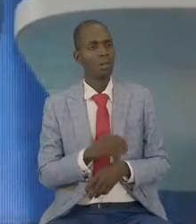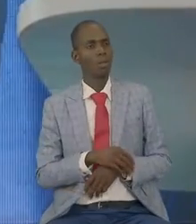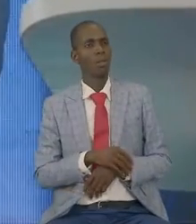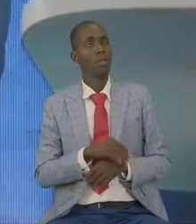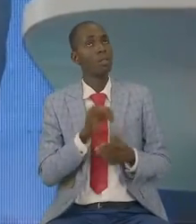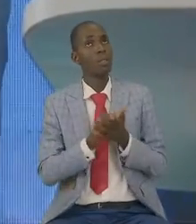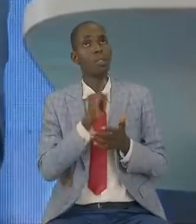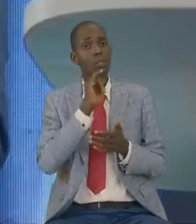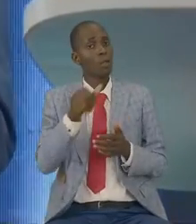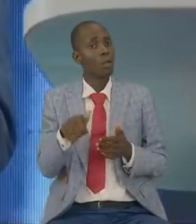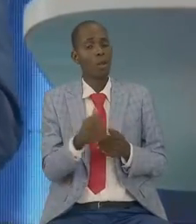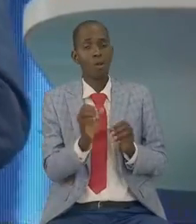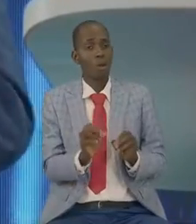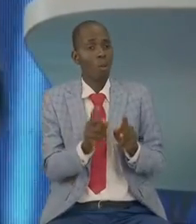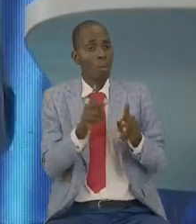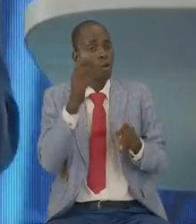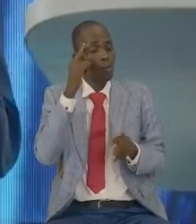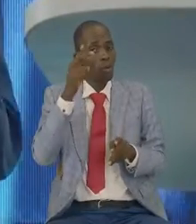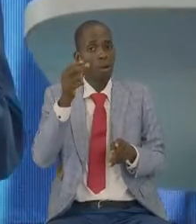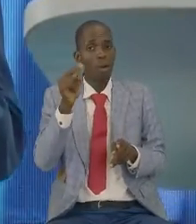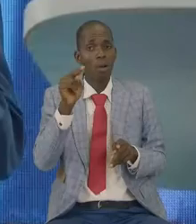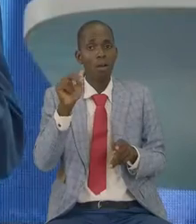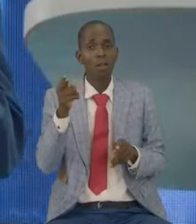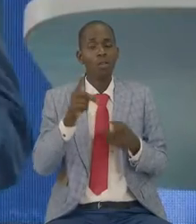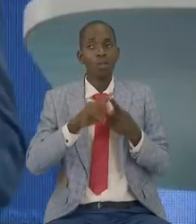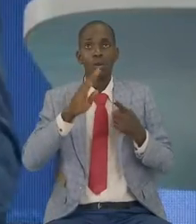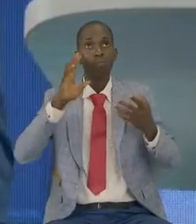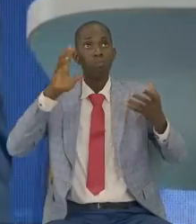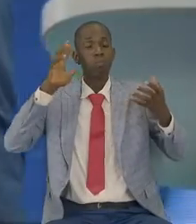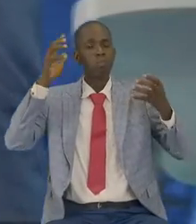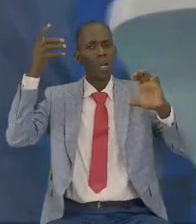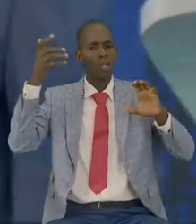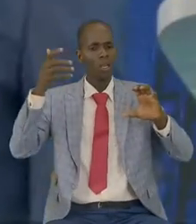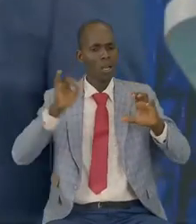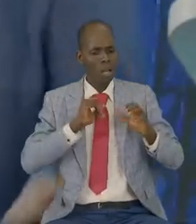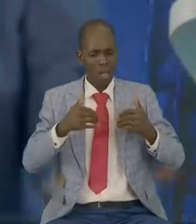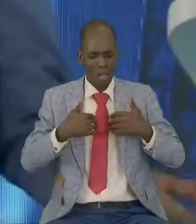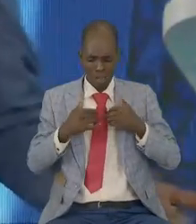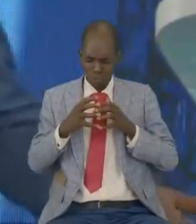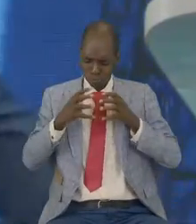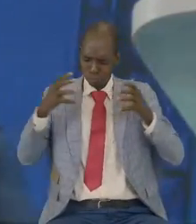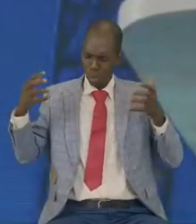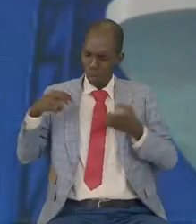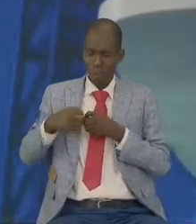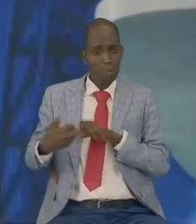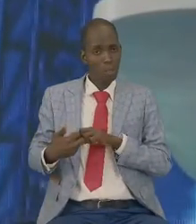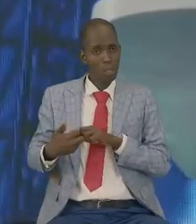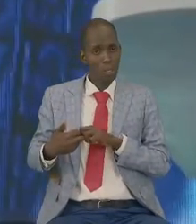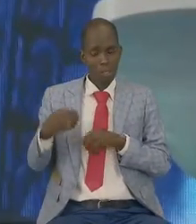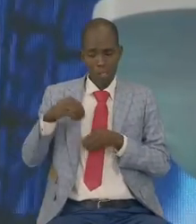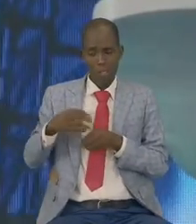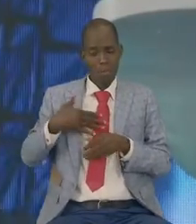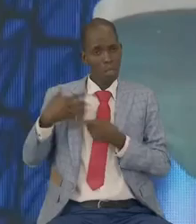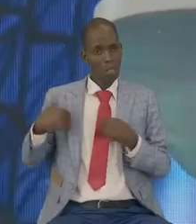another chance for Anna to spark up. Having no problem at home, I come to church and